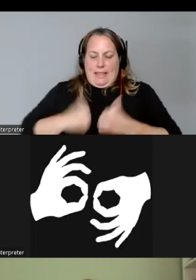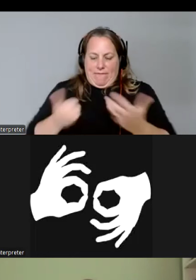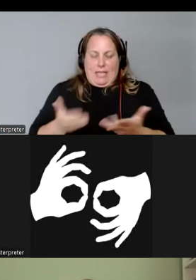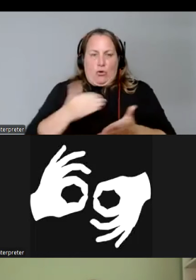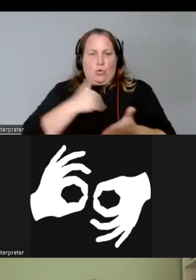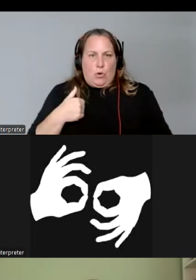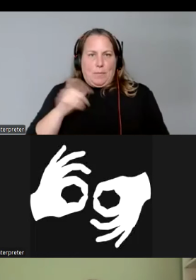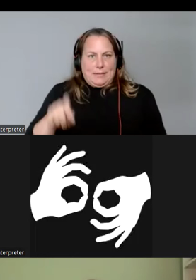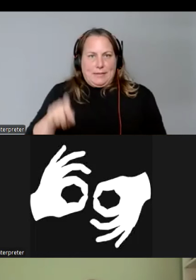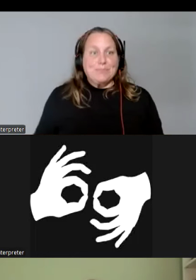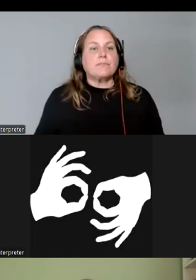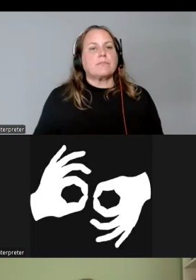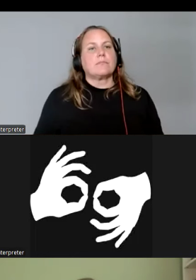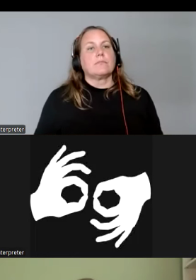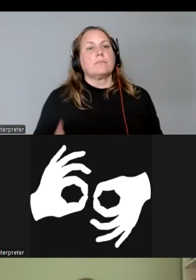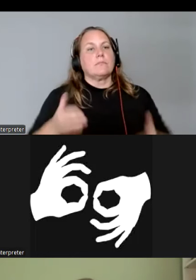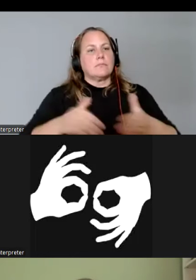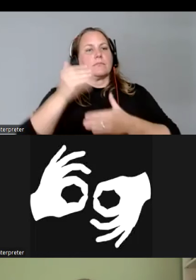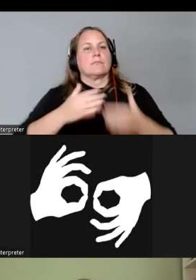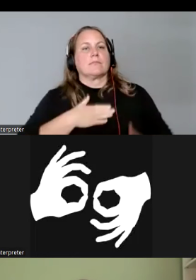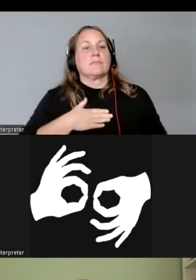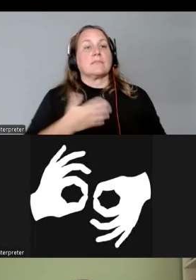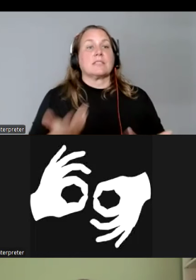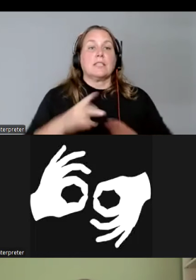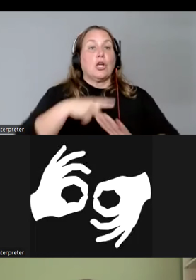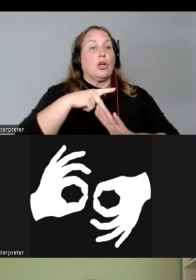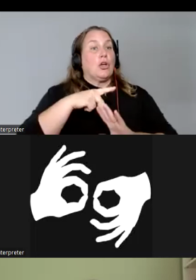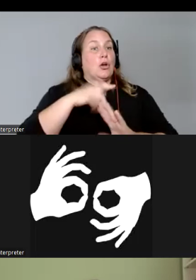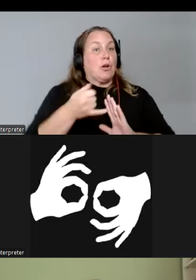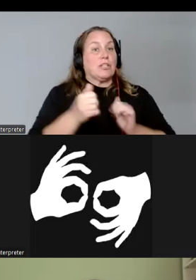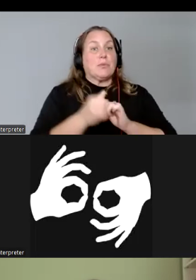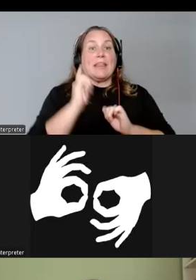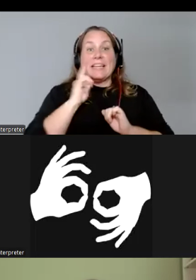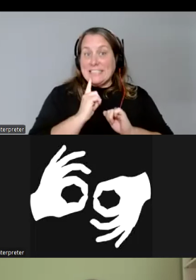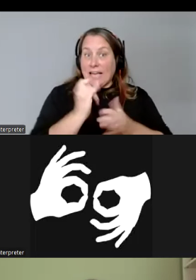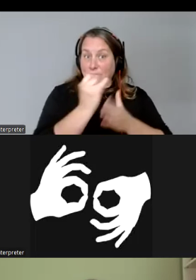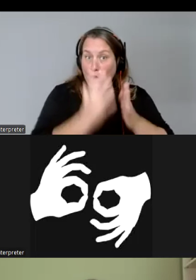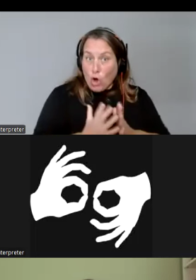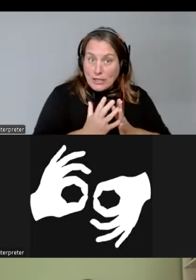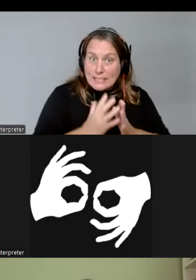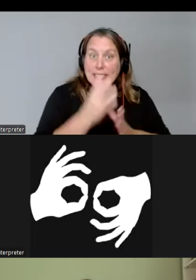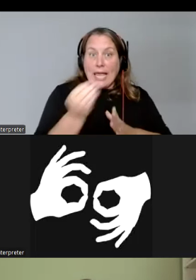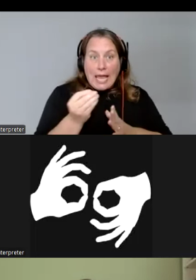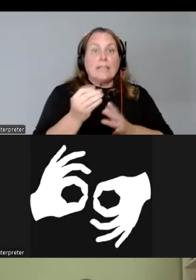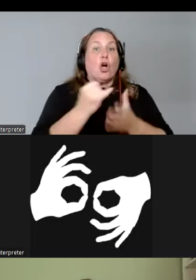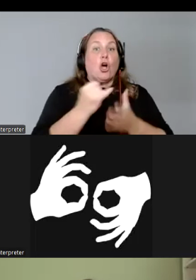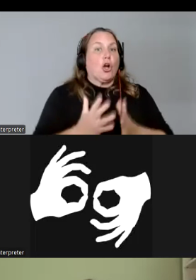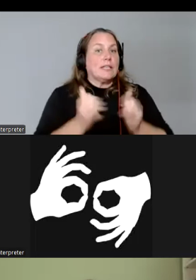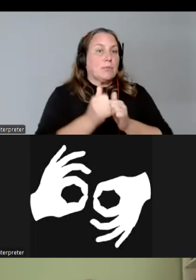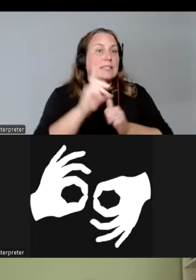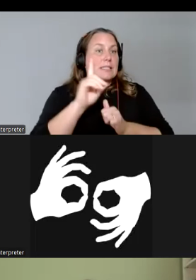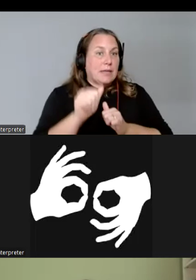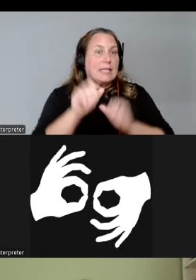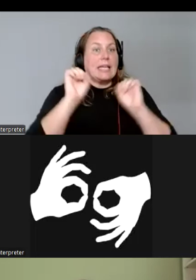Projects involving deaf artists and artists with disabilities may apply for an additional TC grant by completing the accessibility